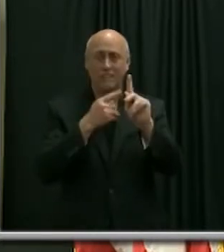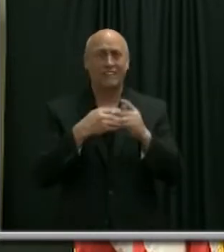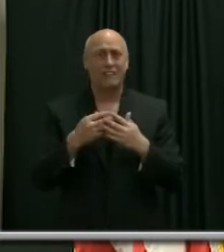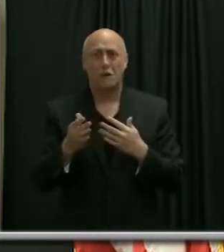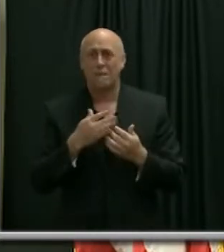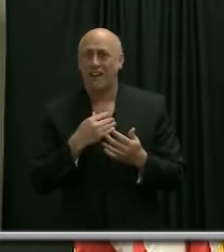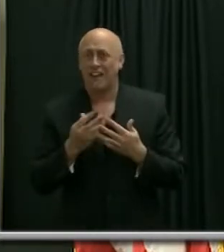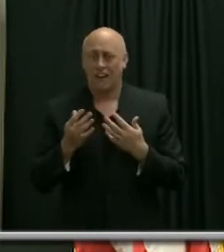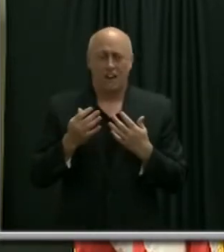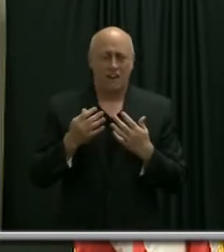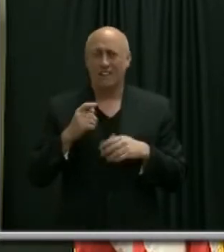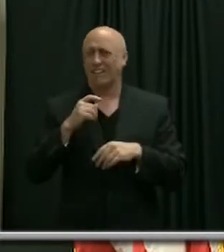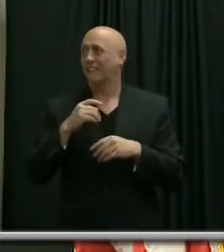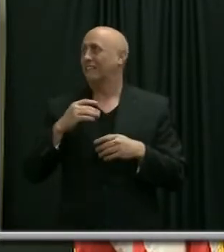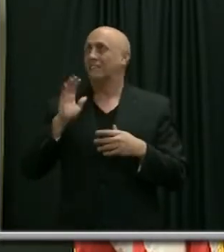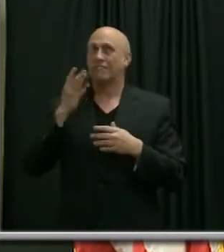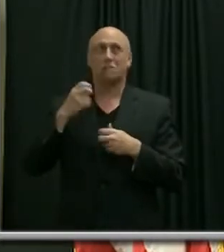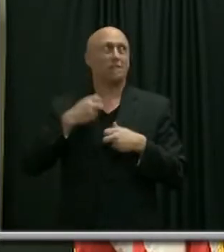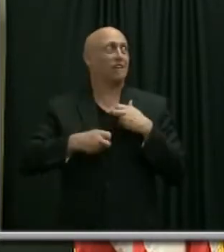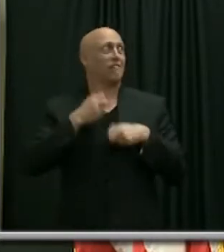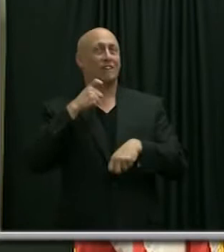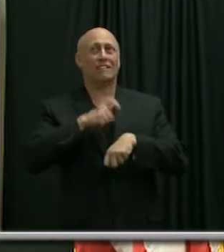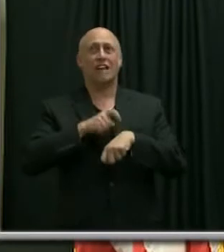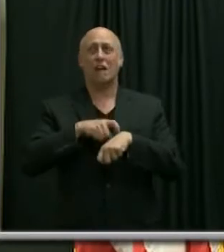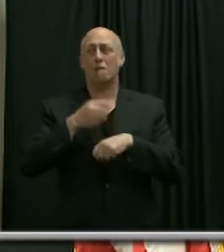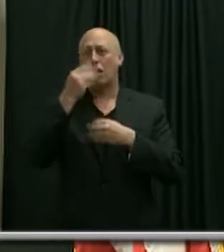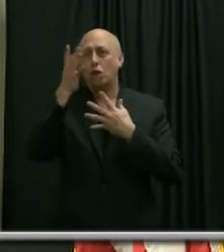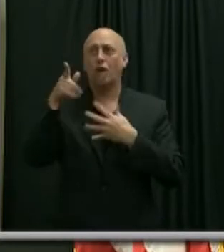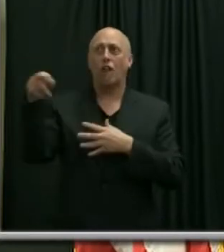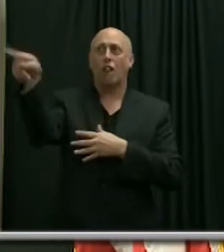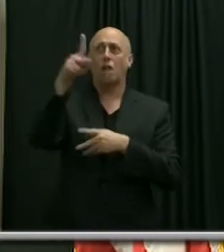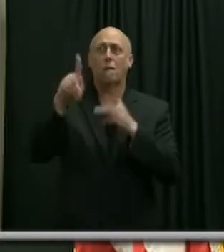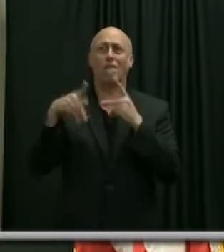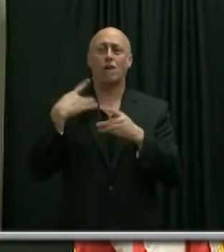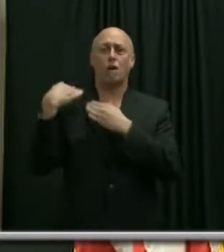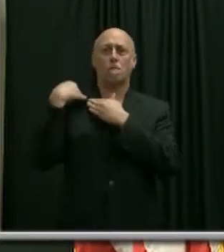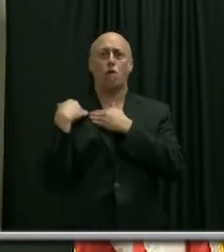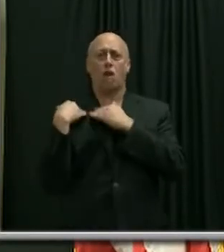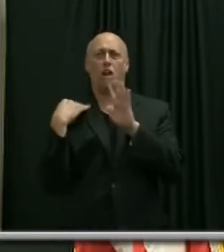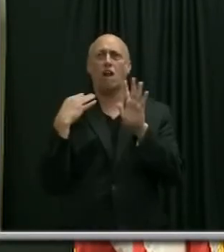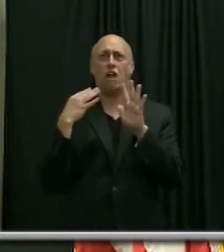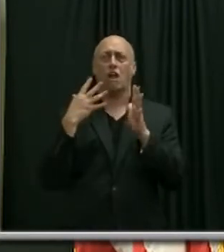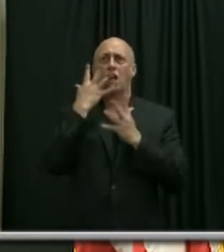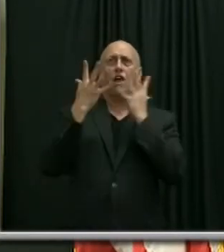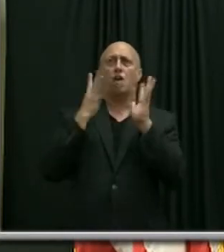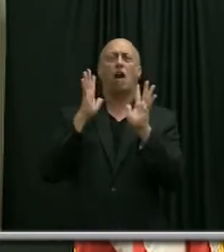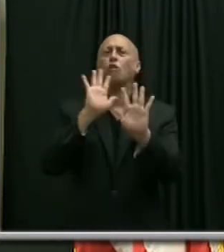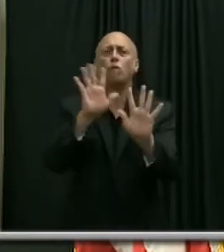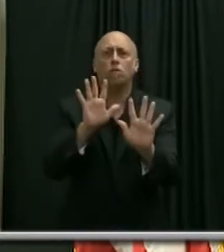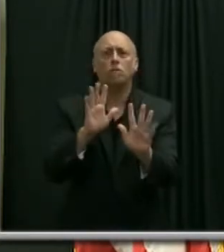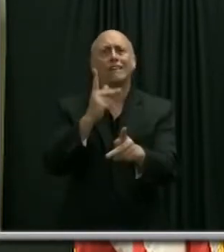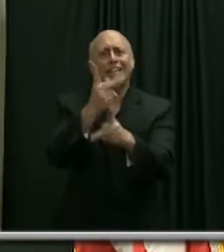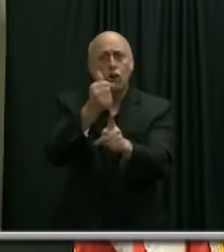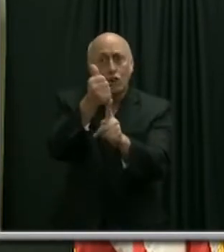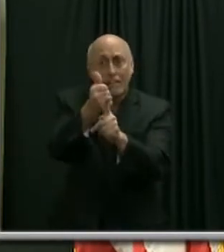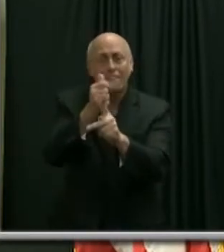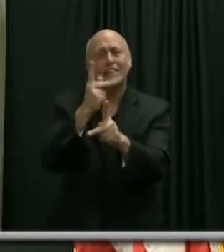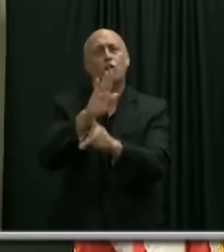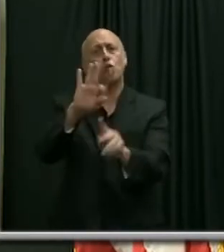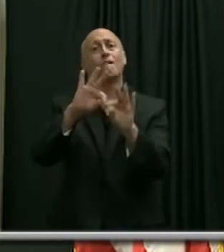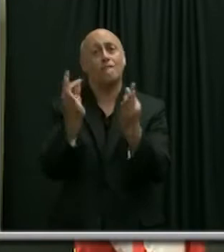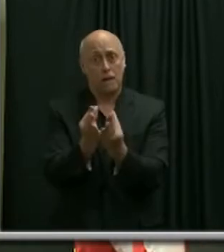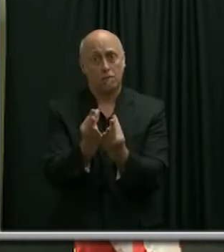may seem, we're here for you. So make sure that you take care of those in your families and take care of yourself. Thank you very